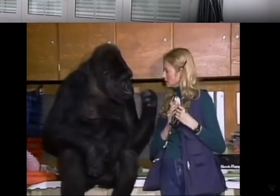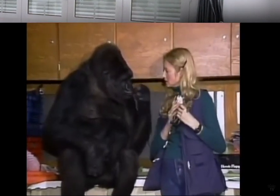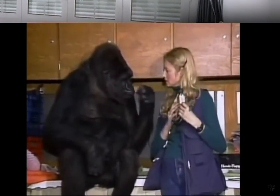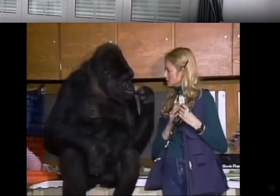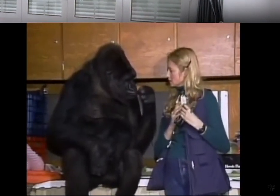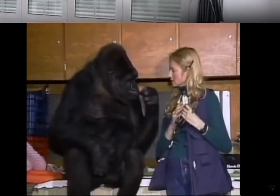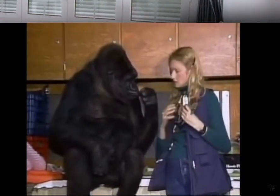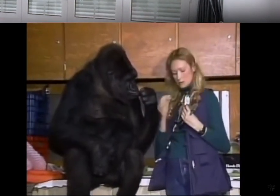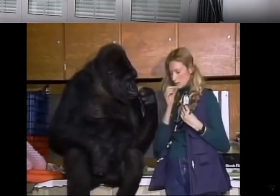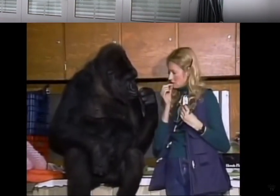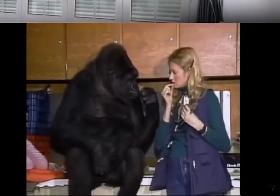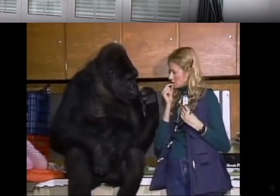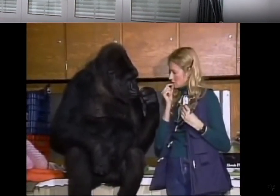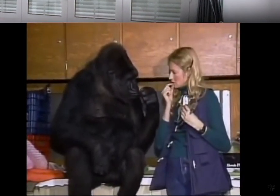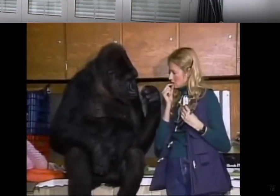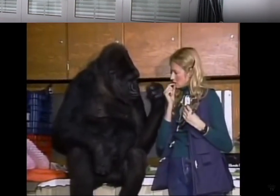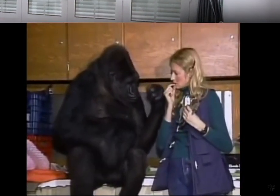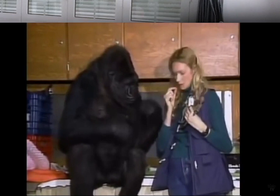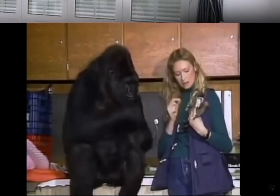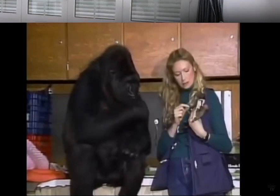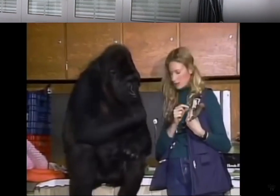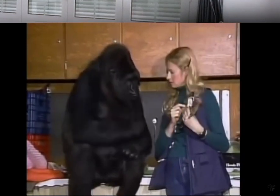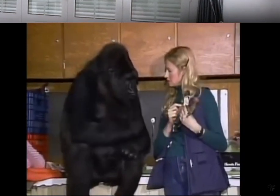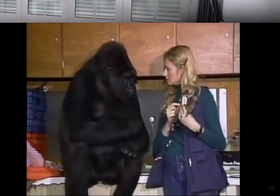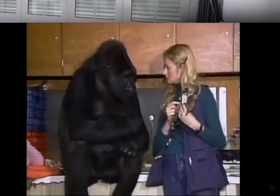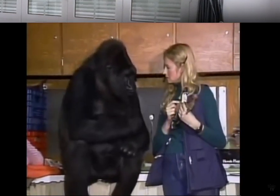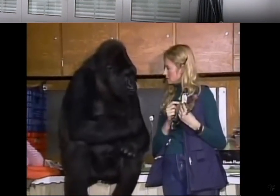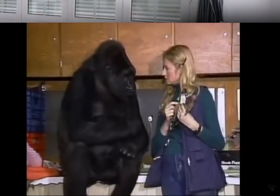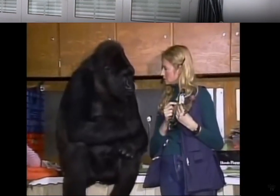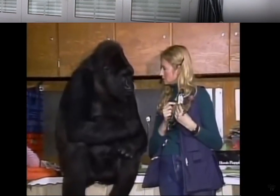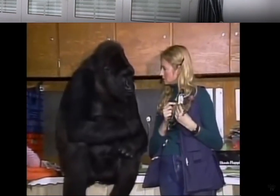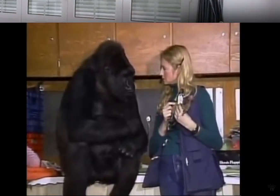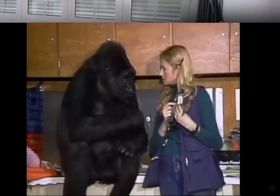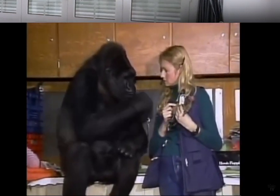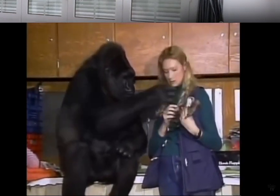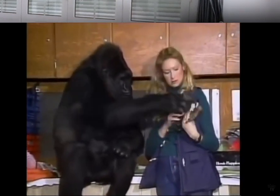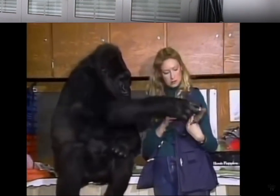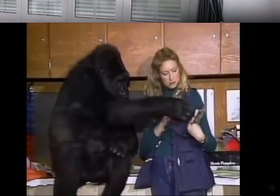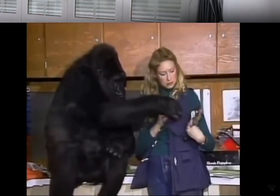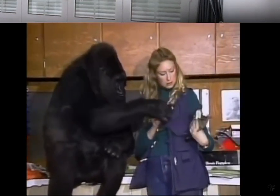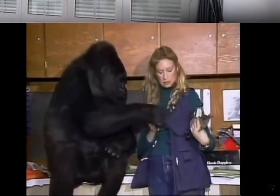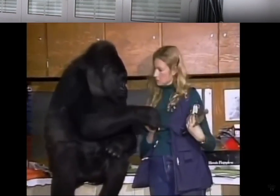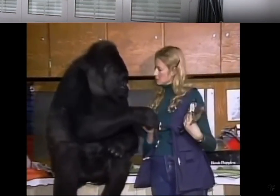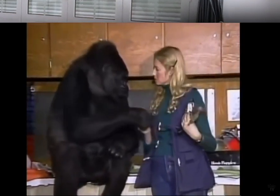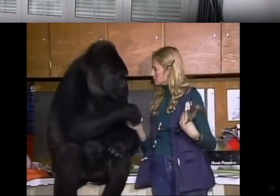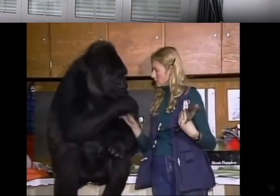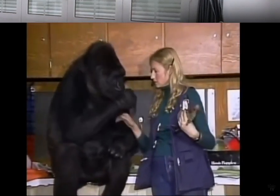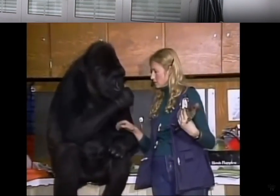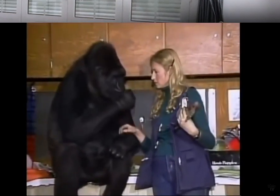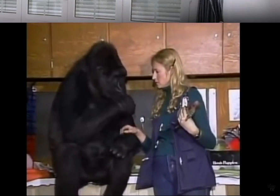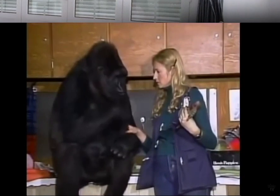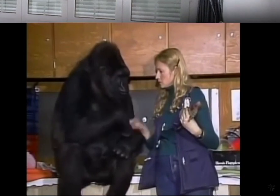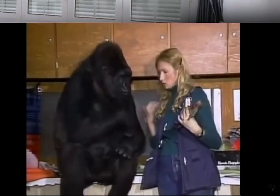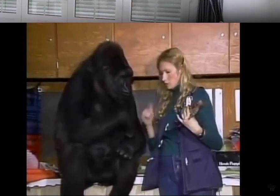What? Their exchanges, their conversations were enchanting and quickly revealed the power language has to build